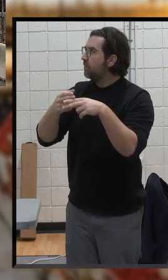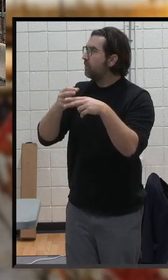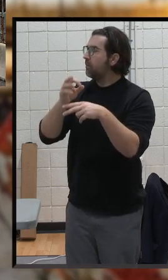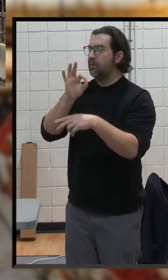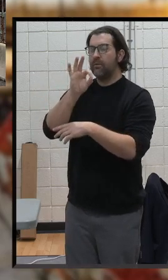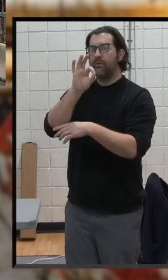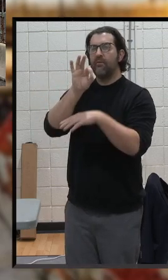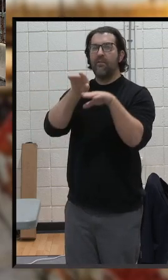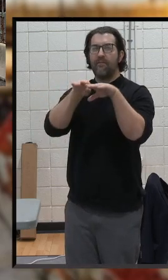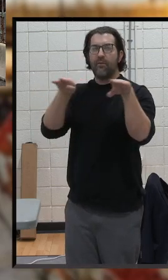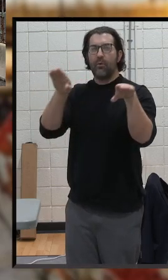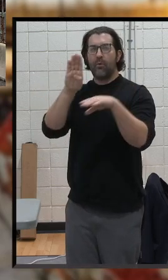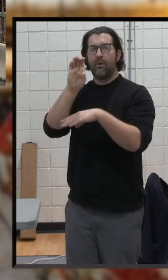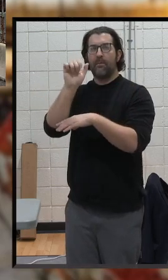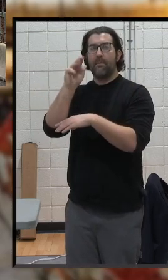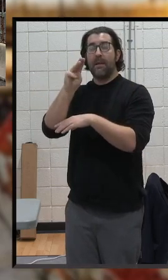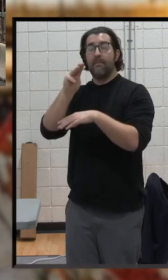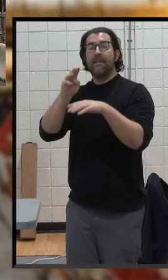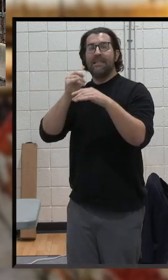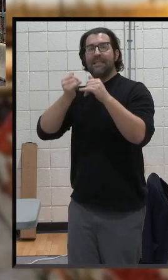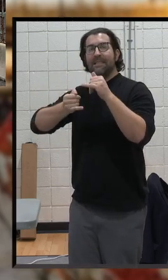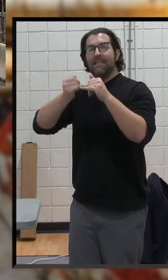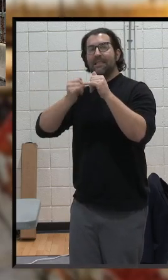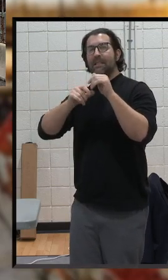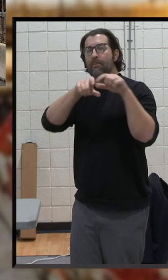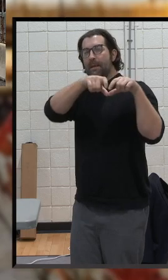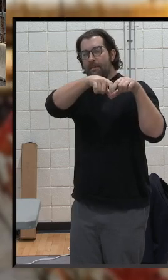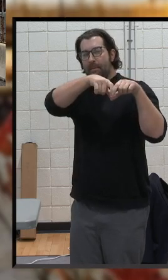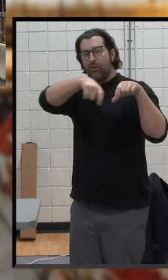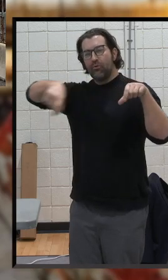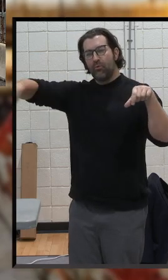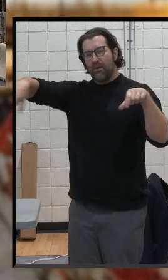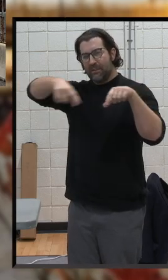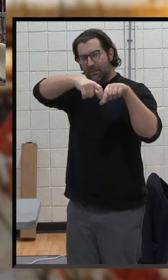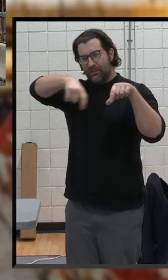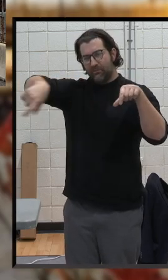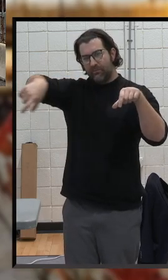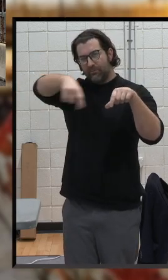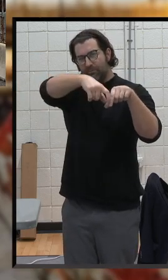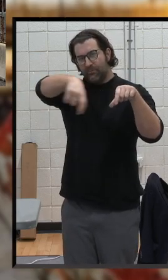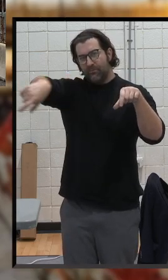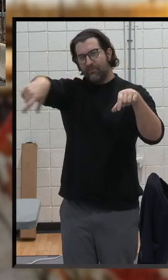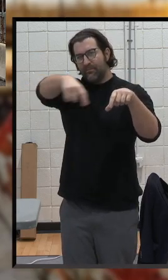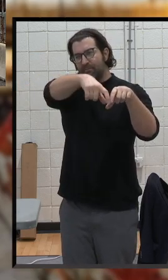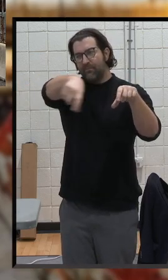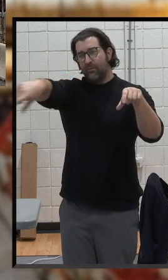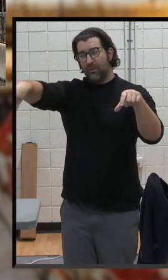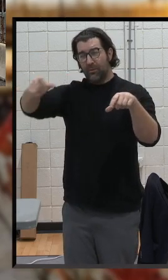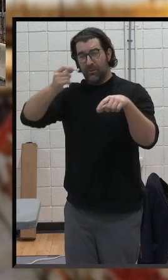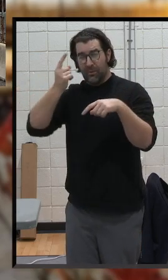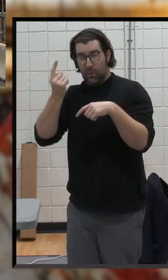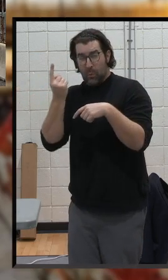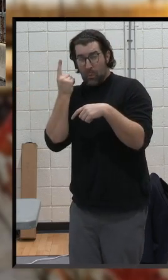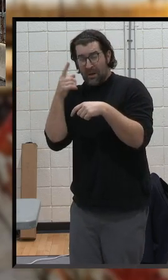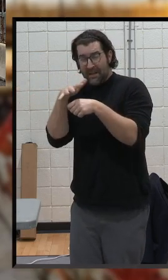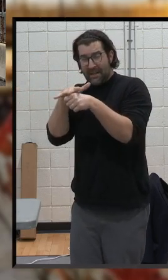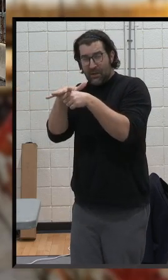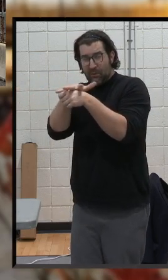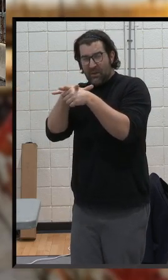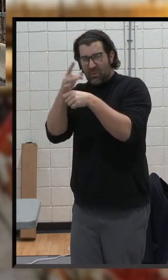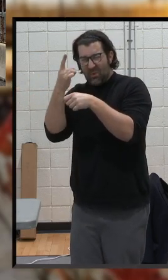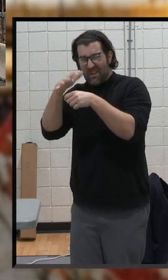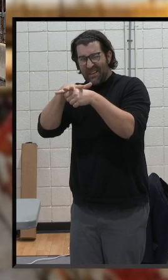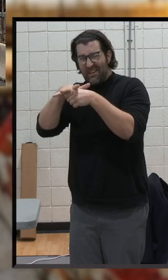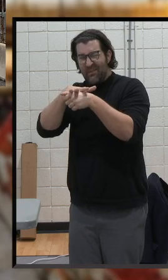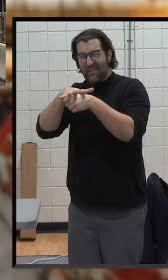beam. So it's a steel beam that goes across the bridge underneath of it. So there's just one right here